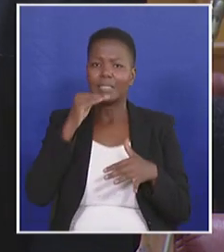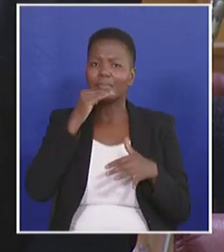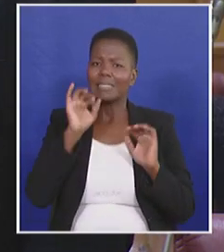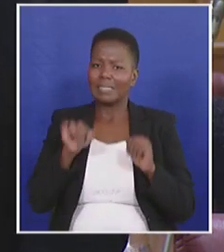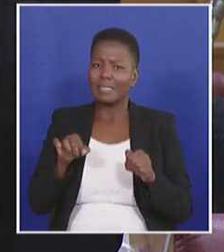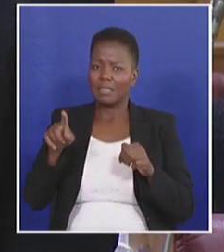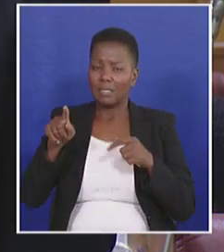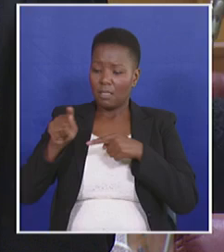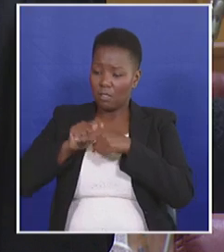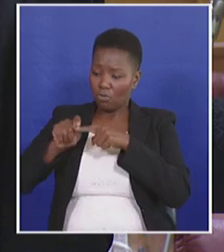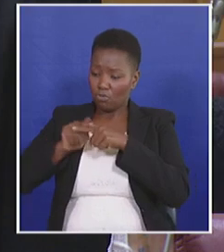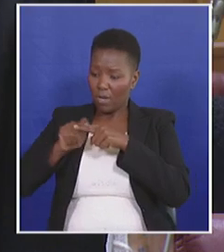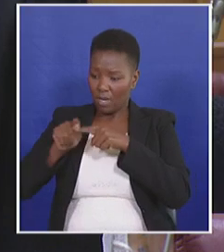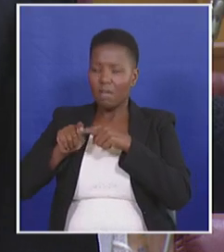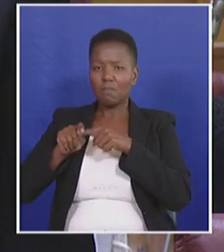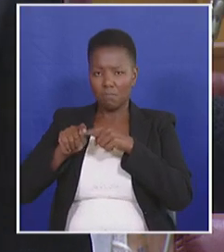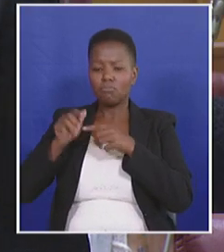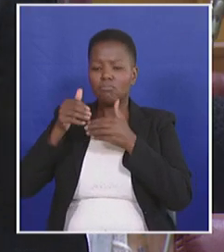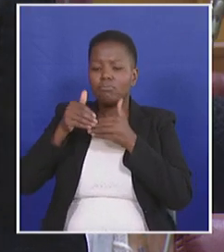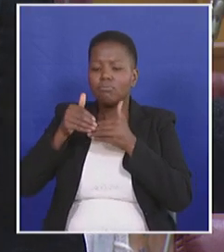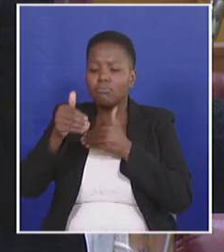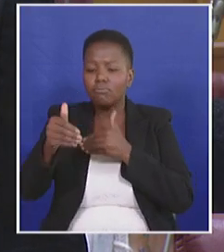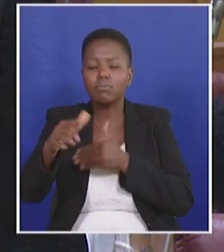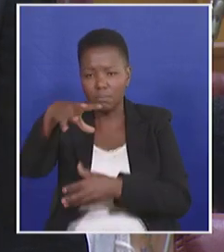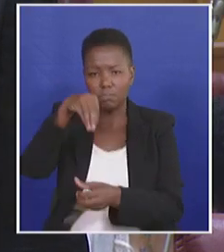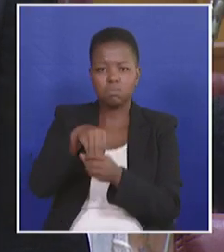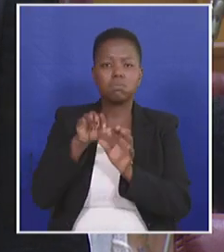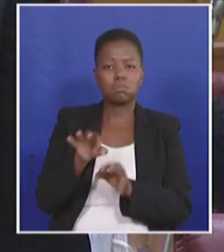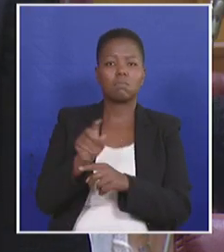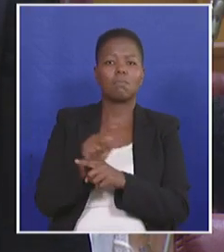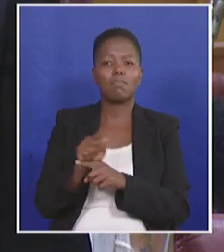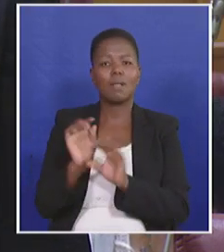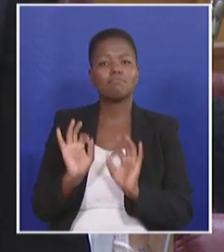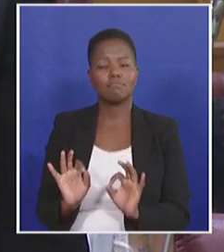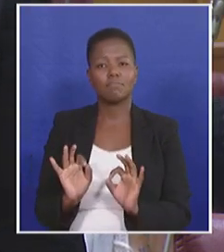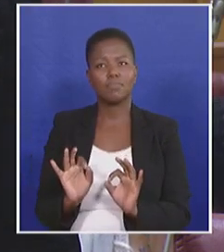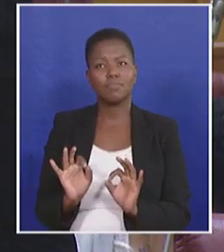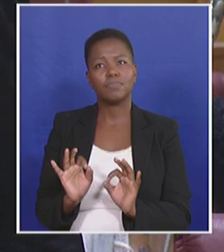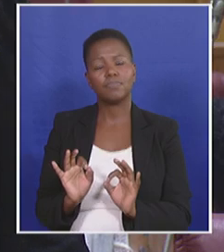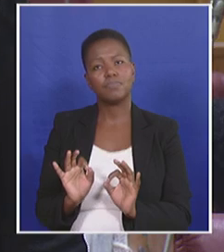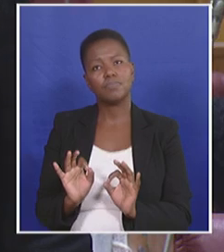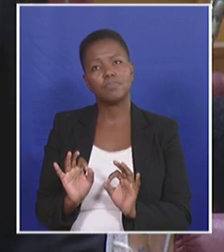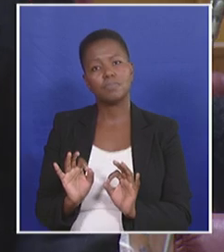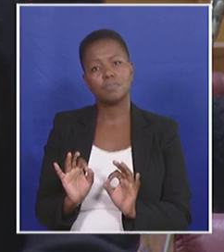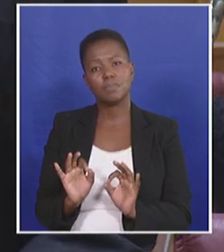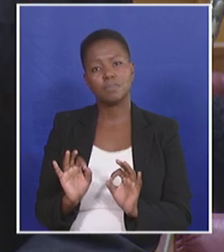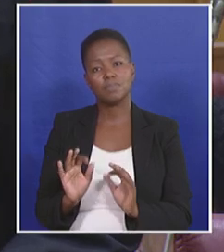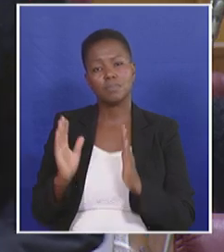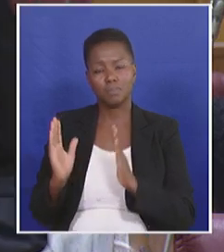people becomes quite a relevant factor, for instance, to look into.